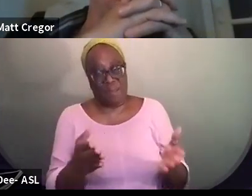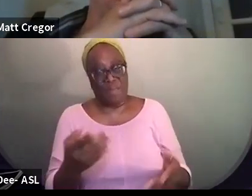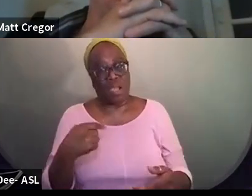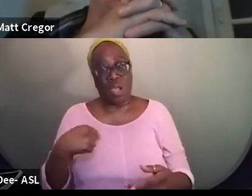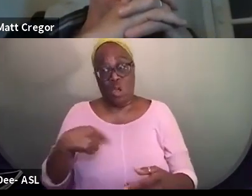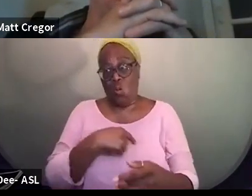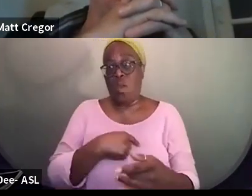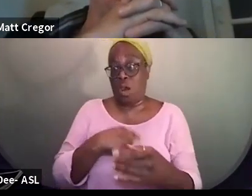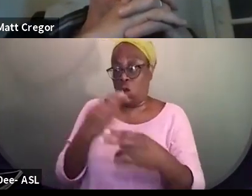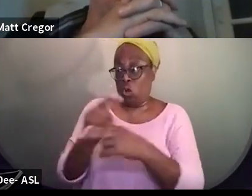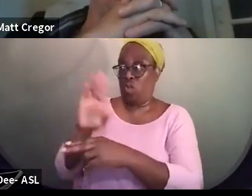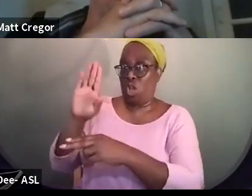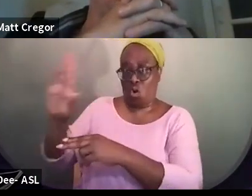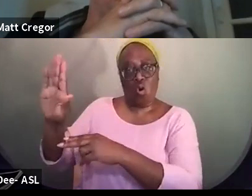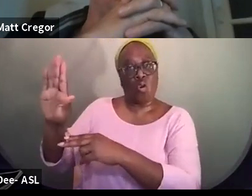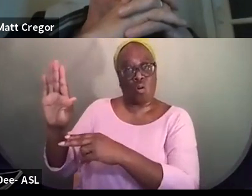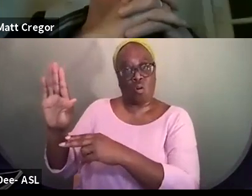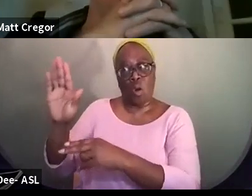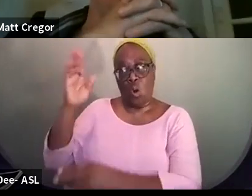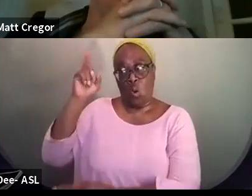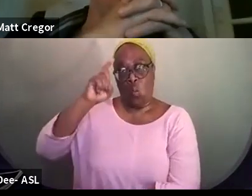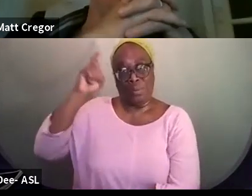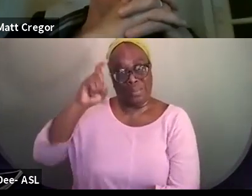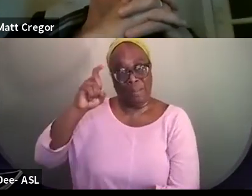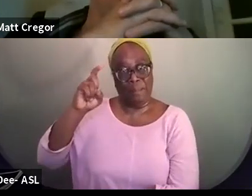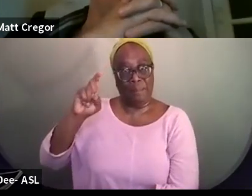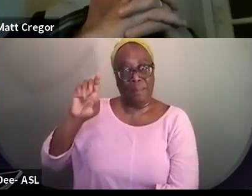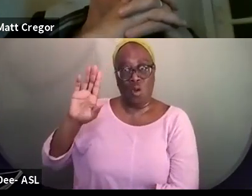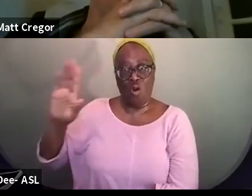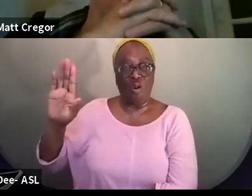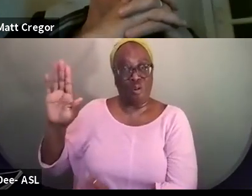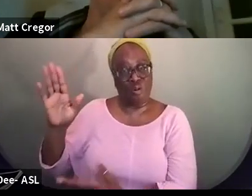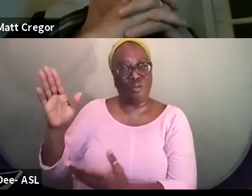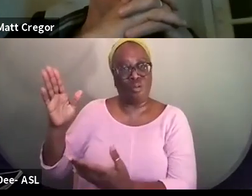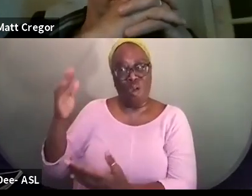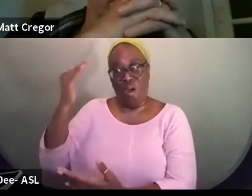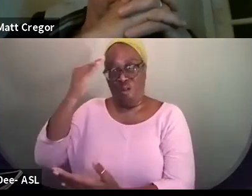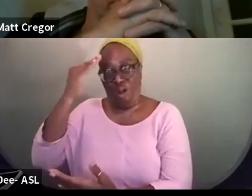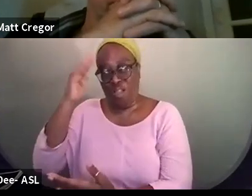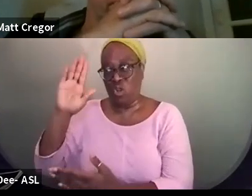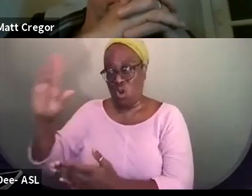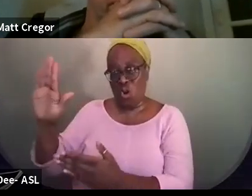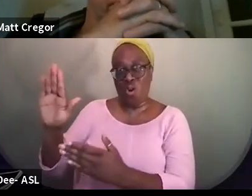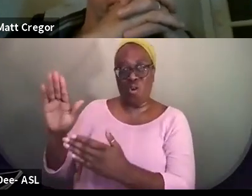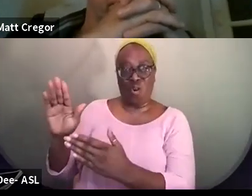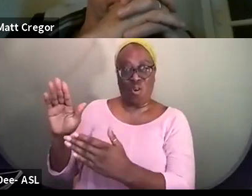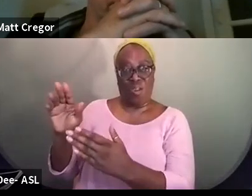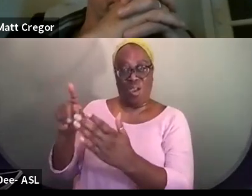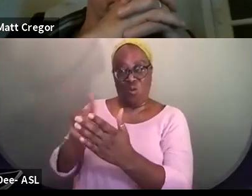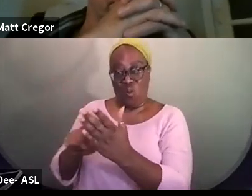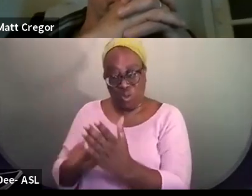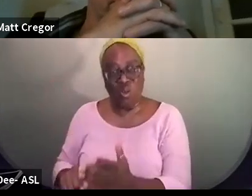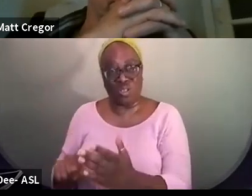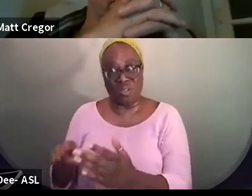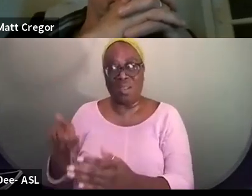as authority, and the authority is telling us, well, you guys are in a bind. I'm glad I'm not you.